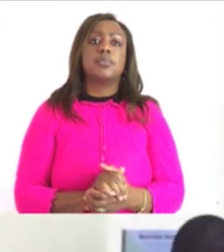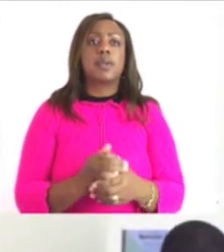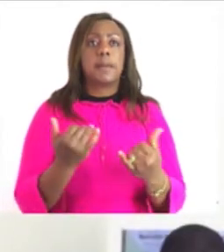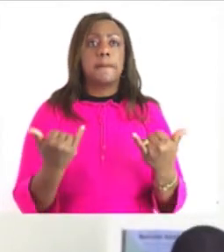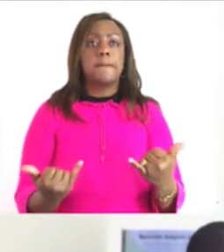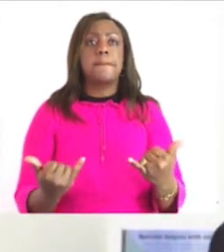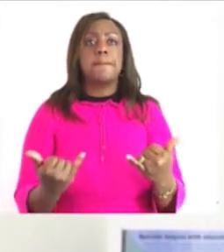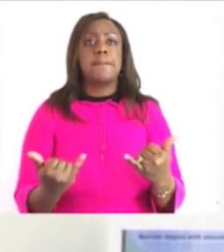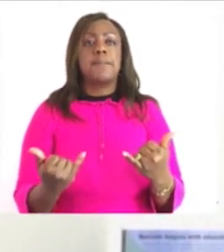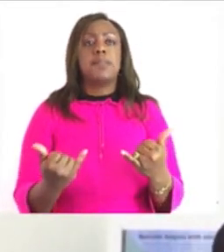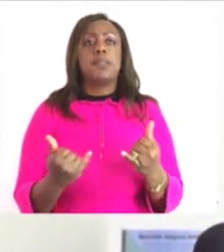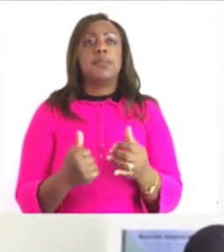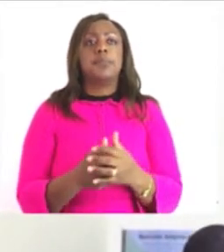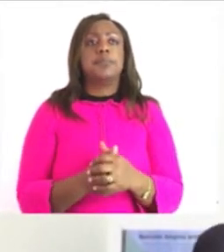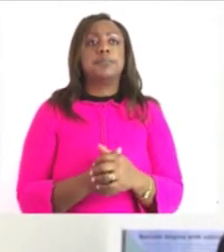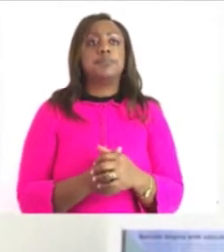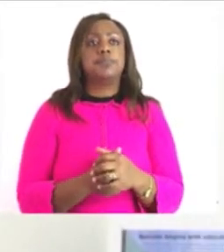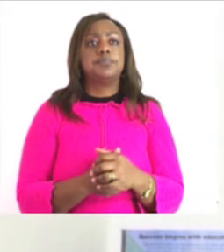So we are saying that